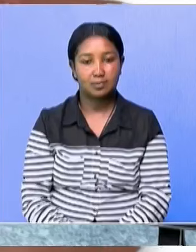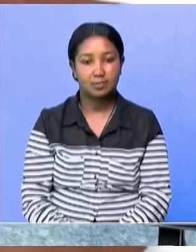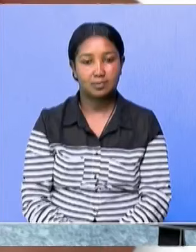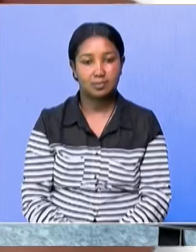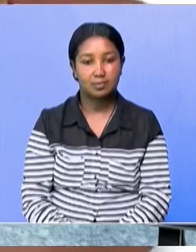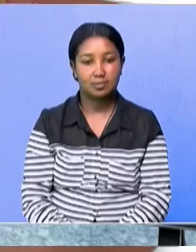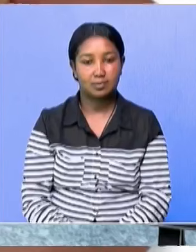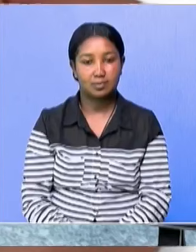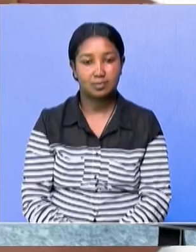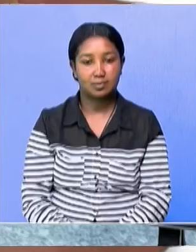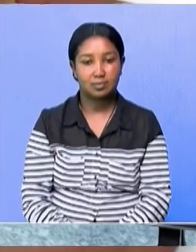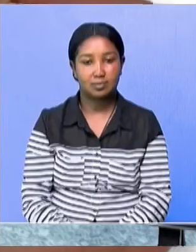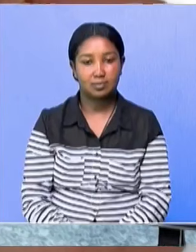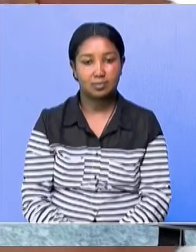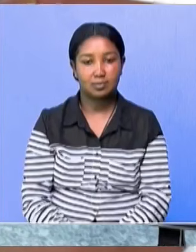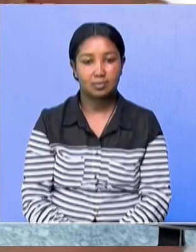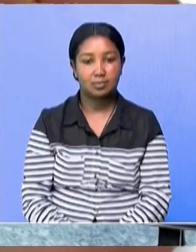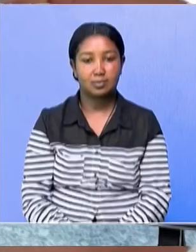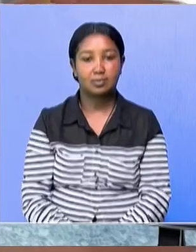crosswalk.